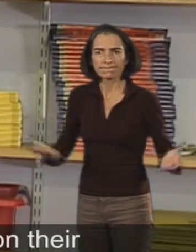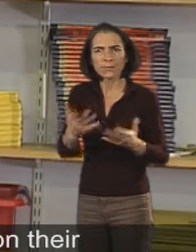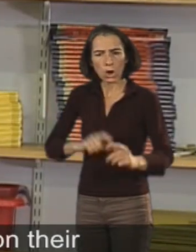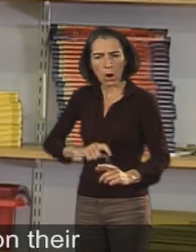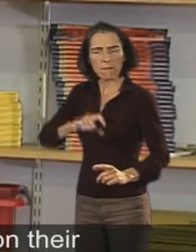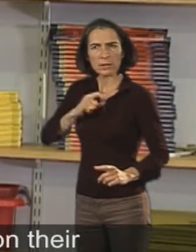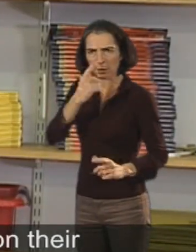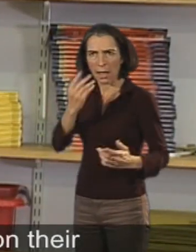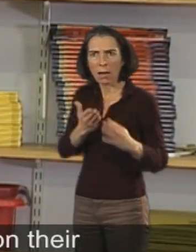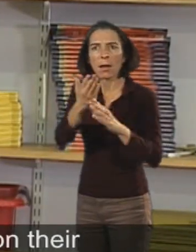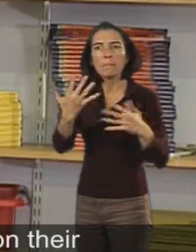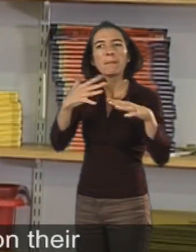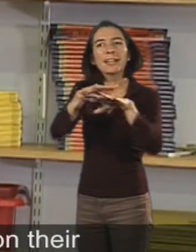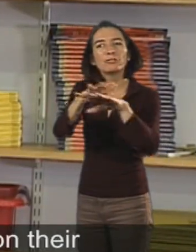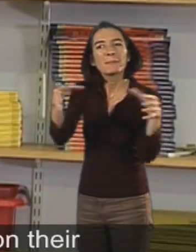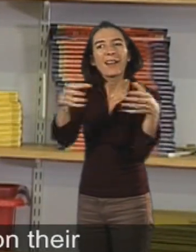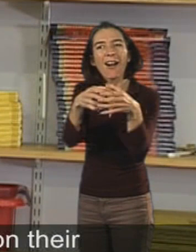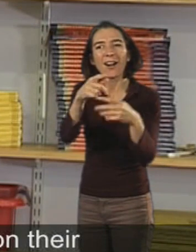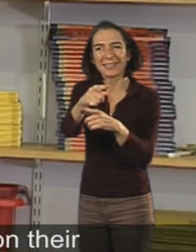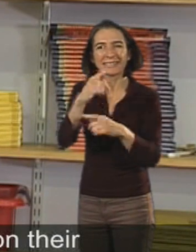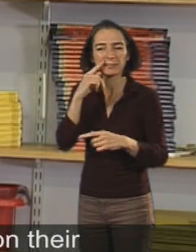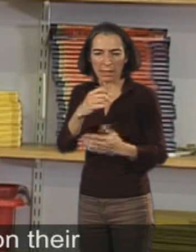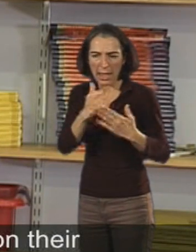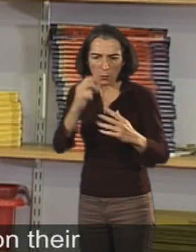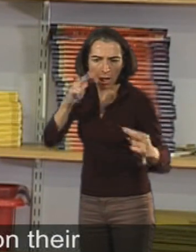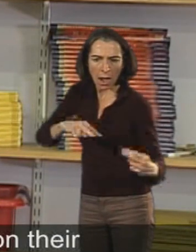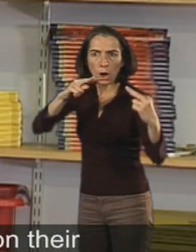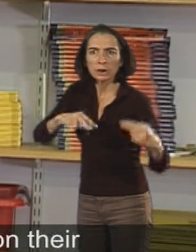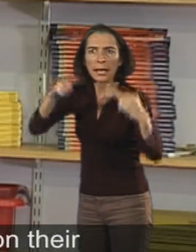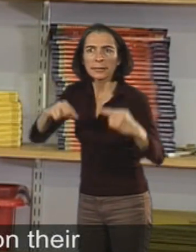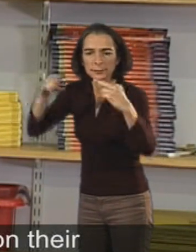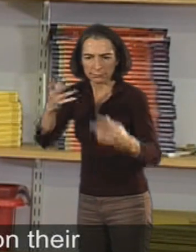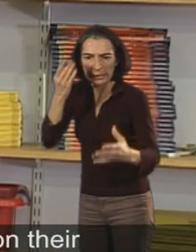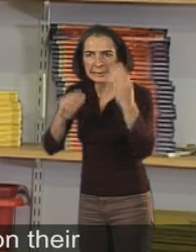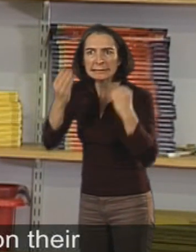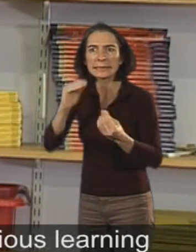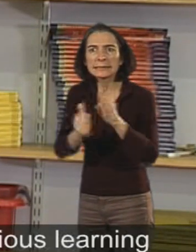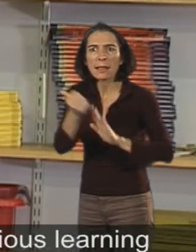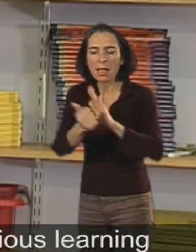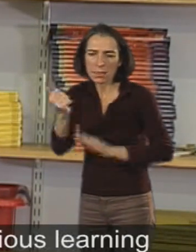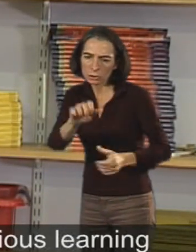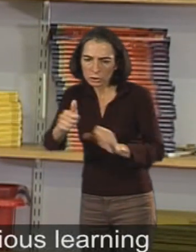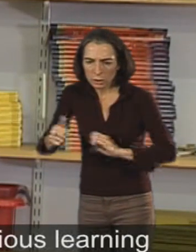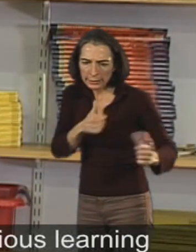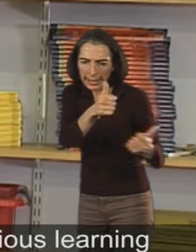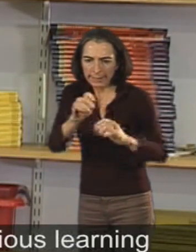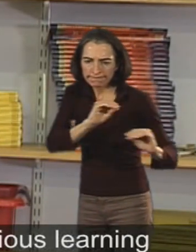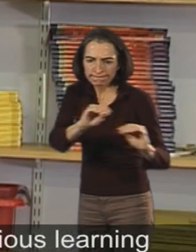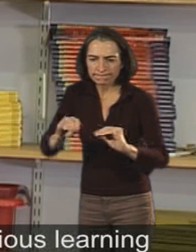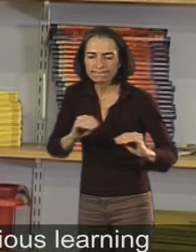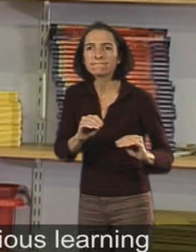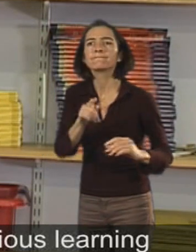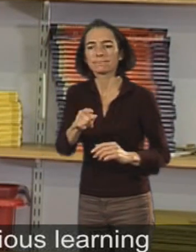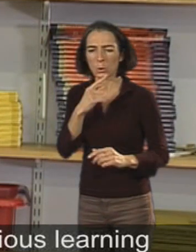out into the mainstream classrooms. It works on their eye contact, listening skills, turn-taking. We pick children that